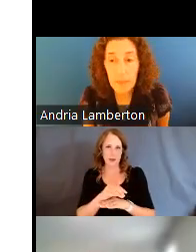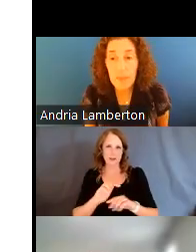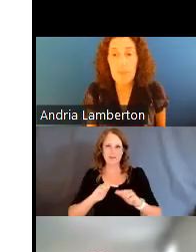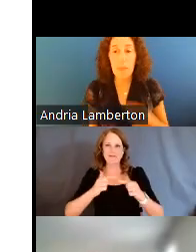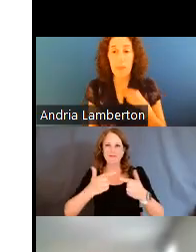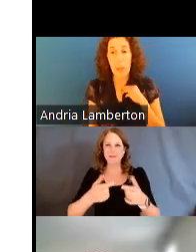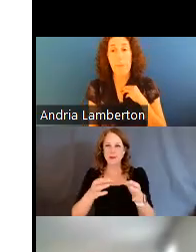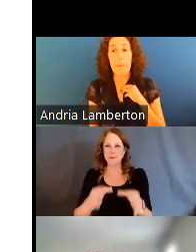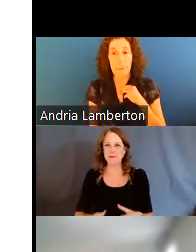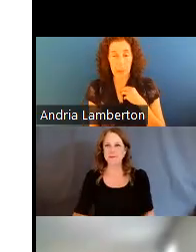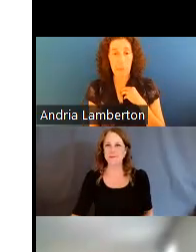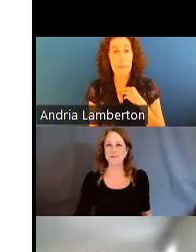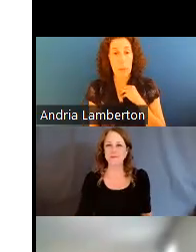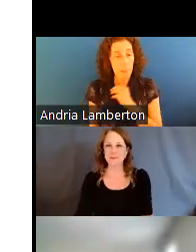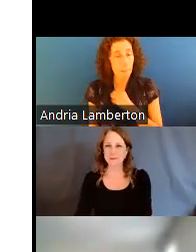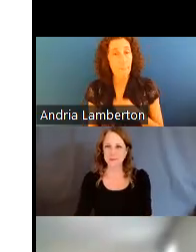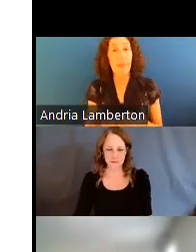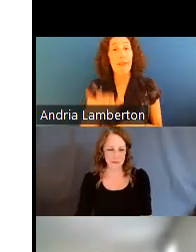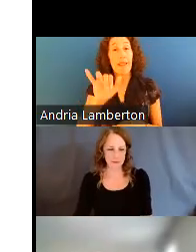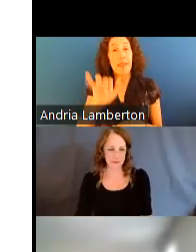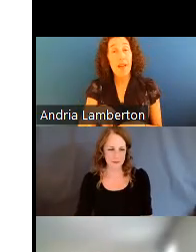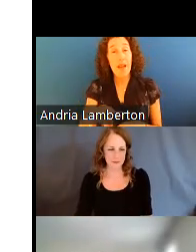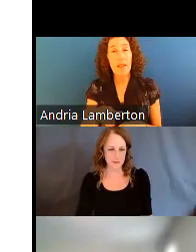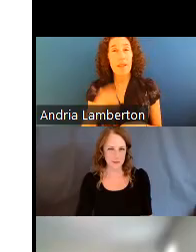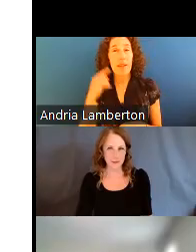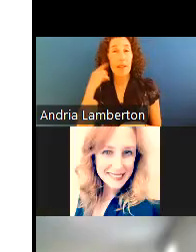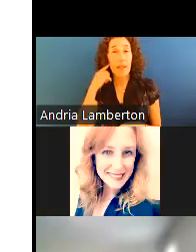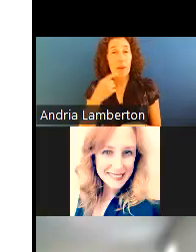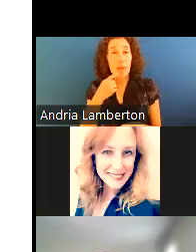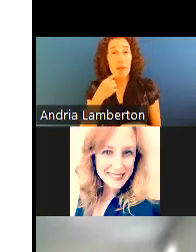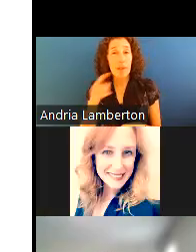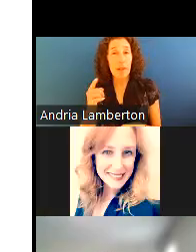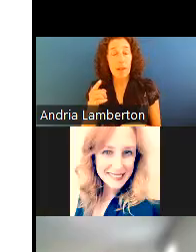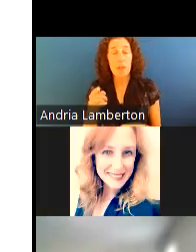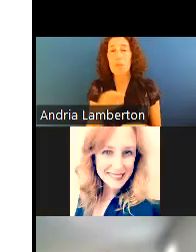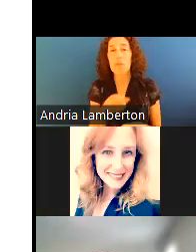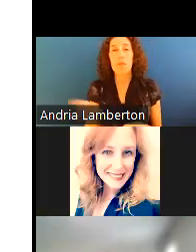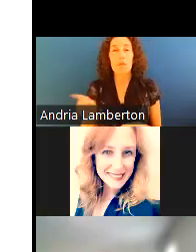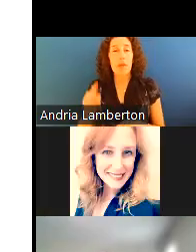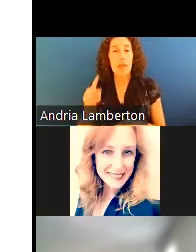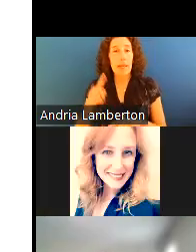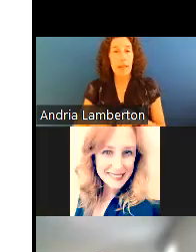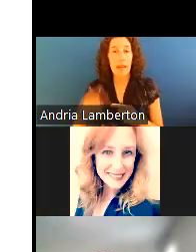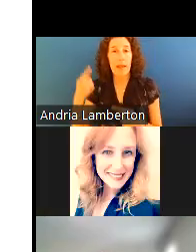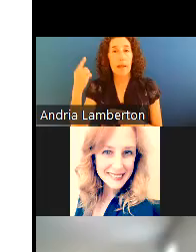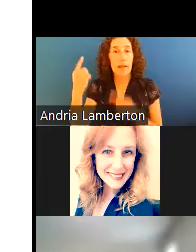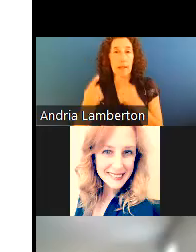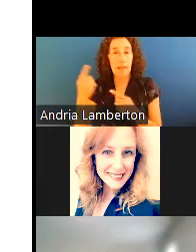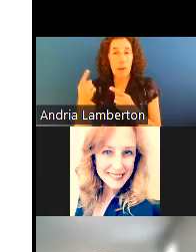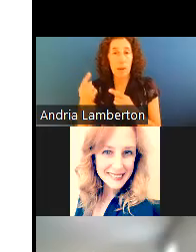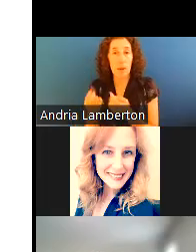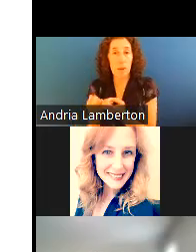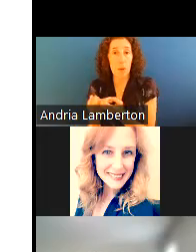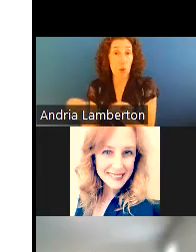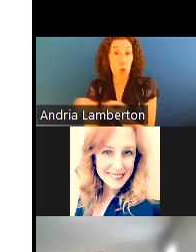court, that wouldn't be something that the judge or the jury could consider. But the prosecutors can consider that because they can go and talk